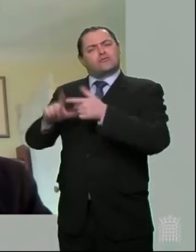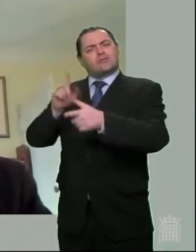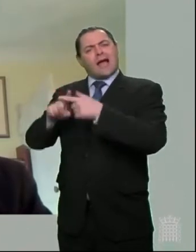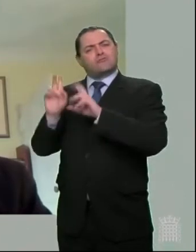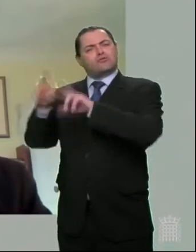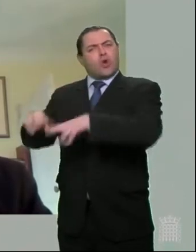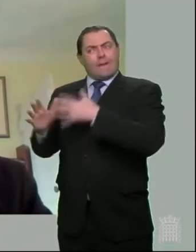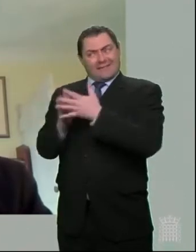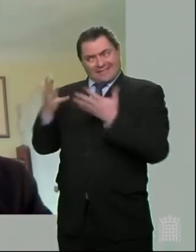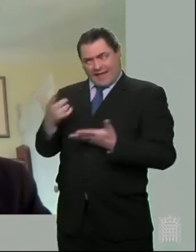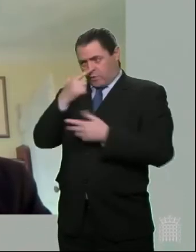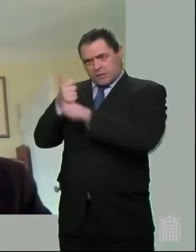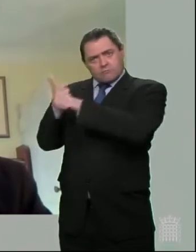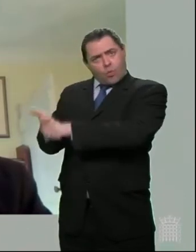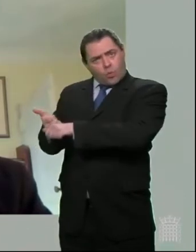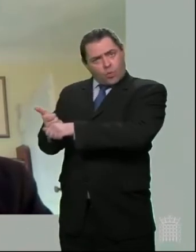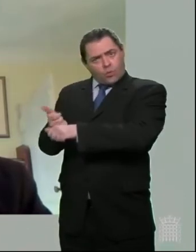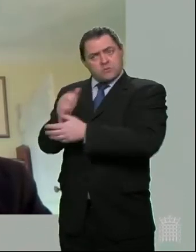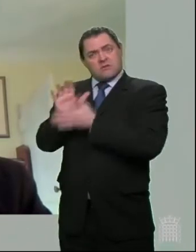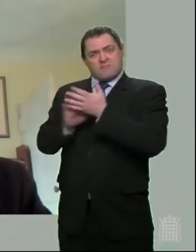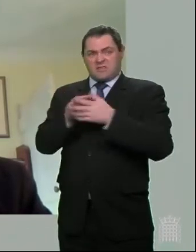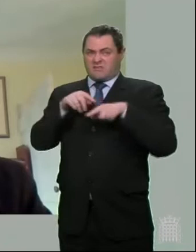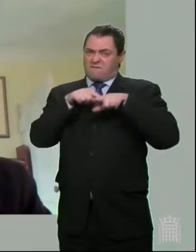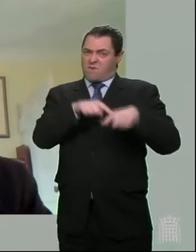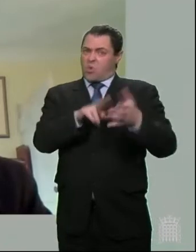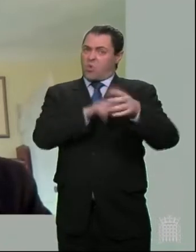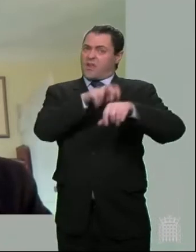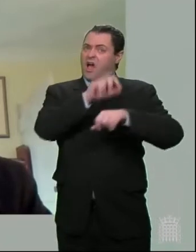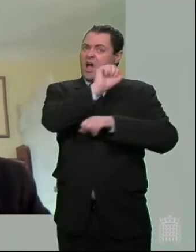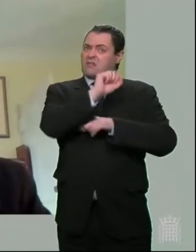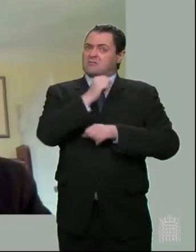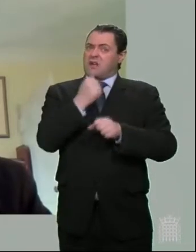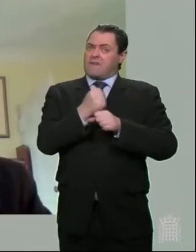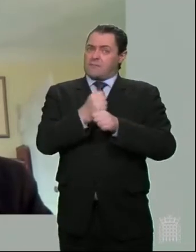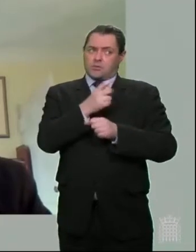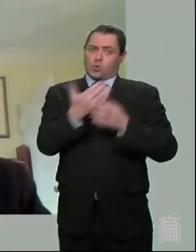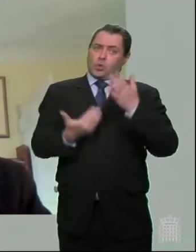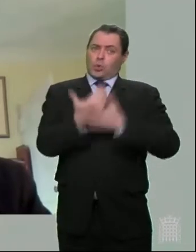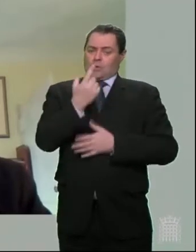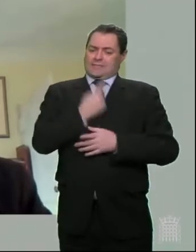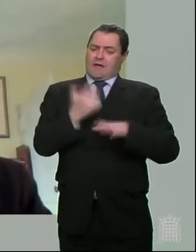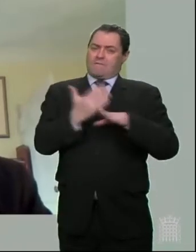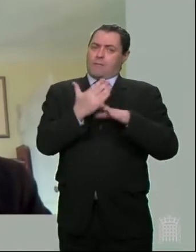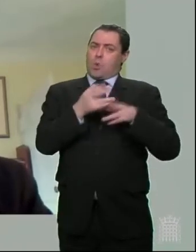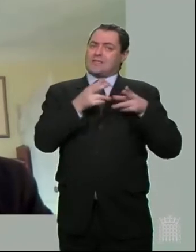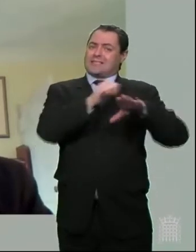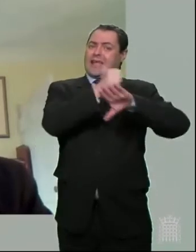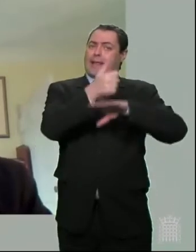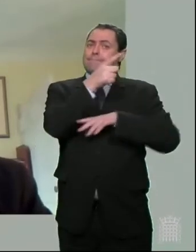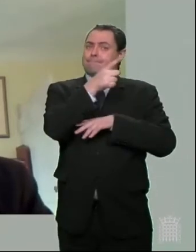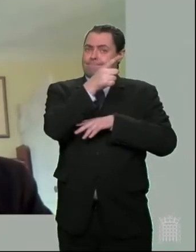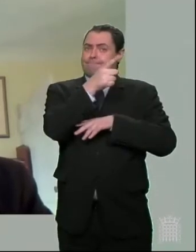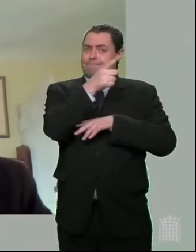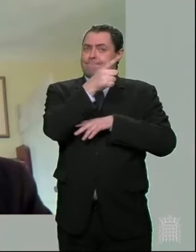will the Prime Minister emulate the Northern Ireland government's newly self-employed support scheme, which is subject